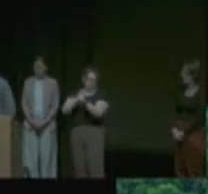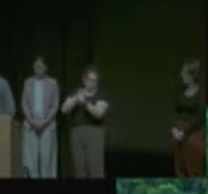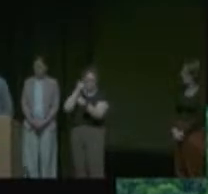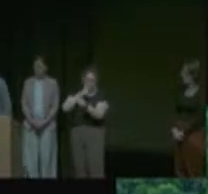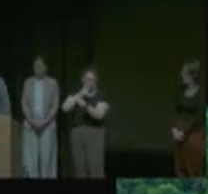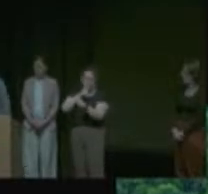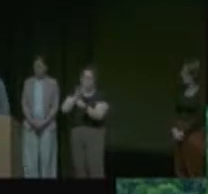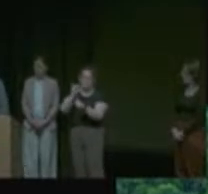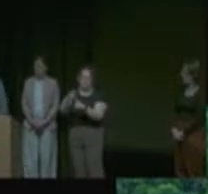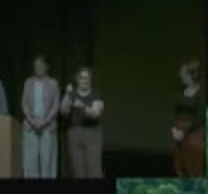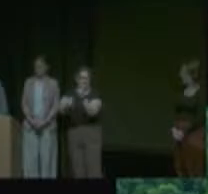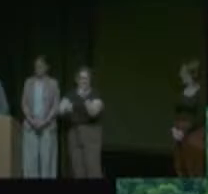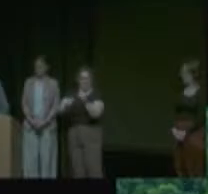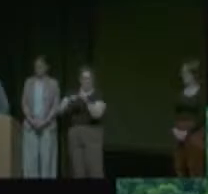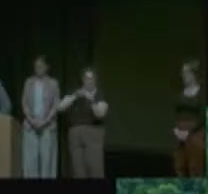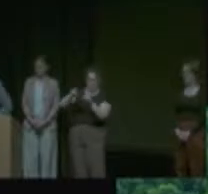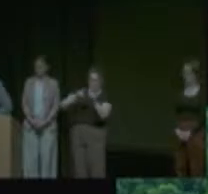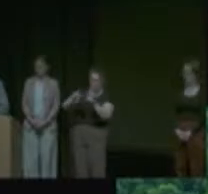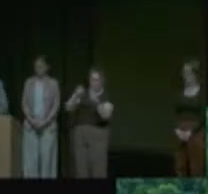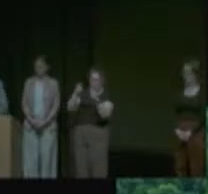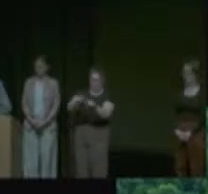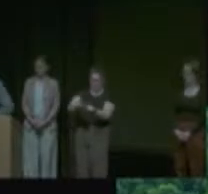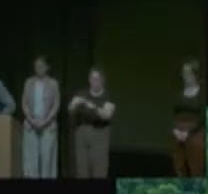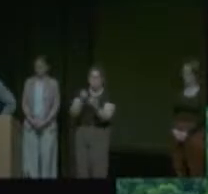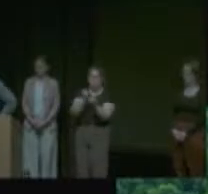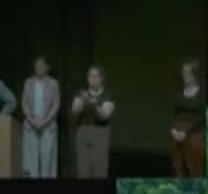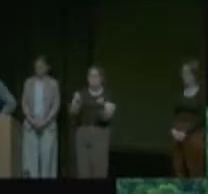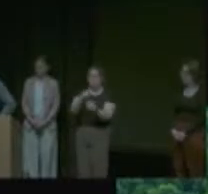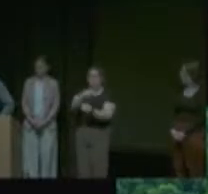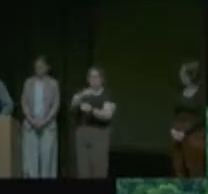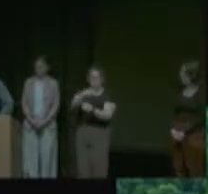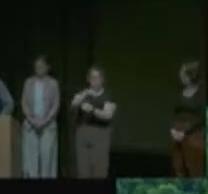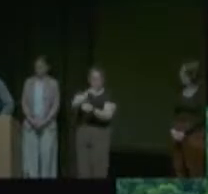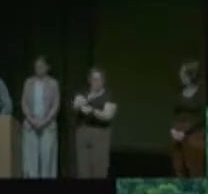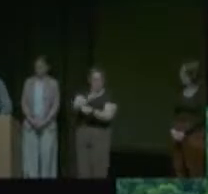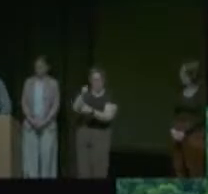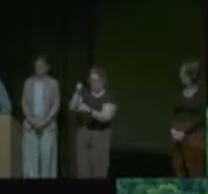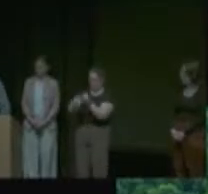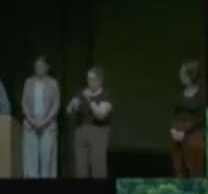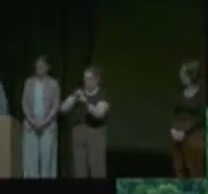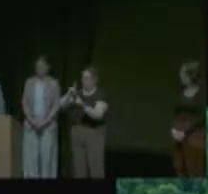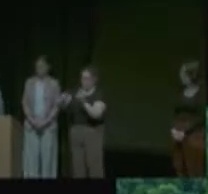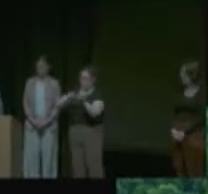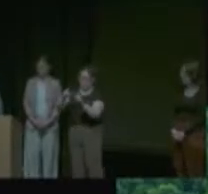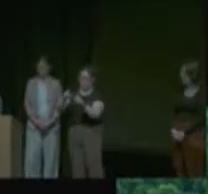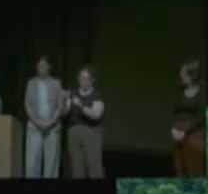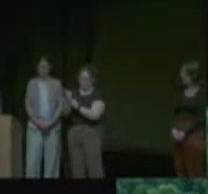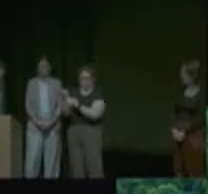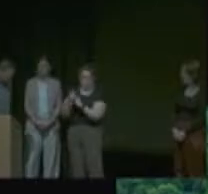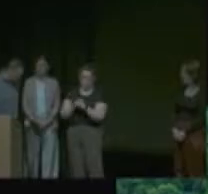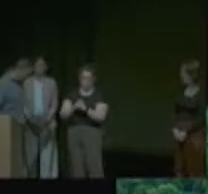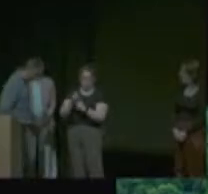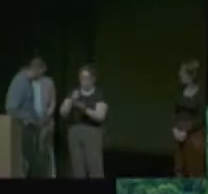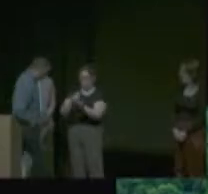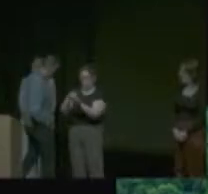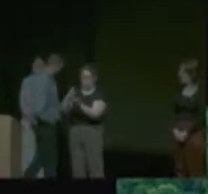the final surveys are performed. So while the equipment is GPS, the final surveys are sonar.